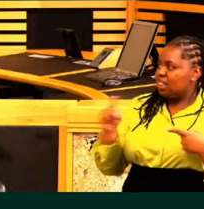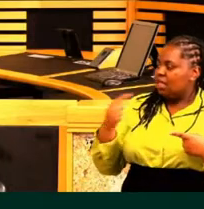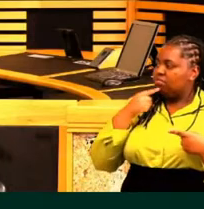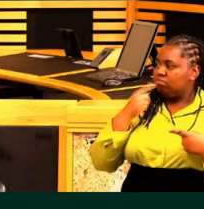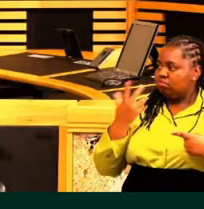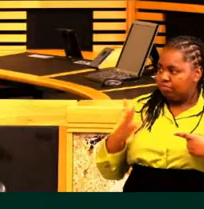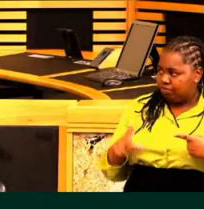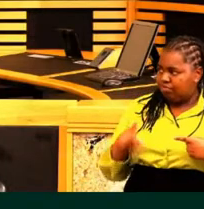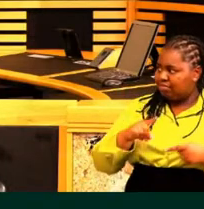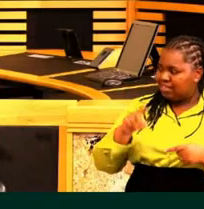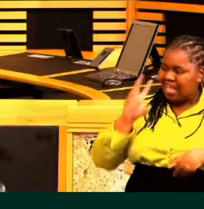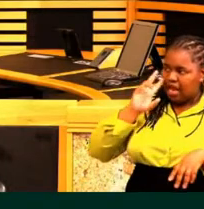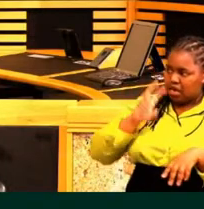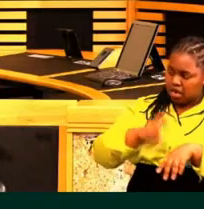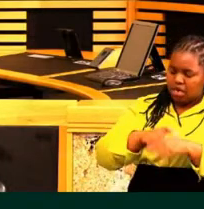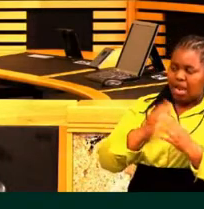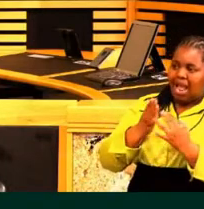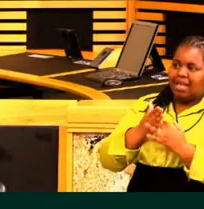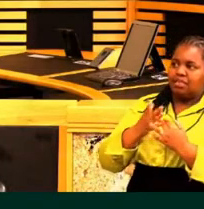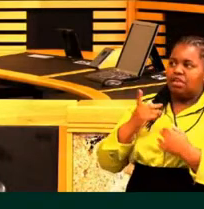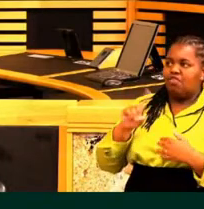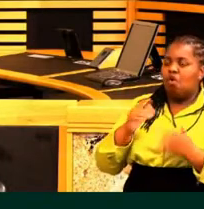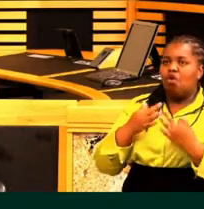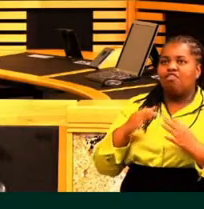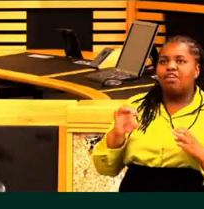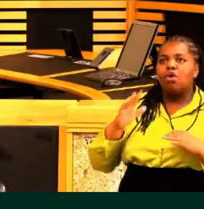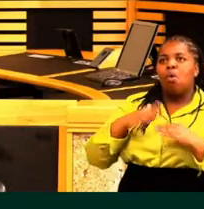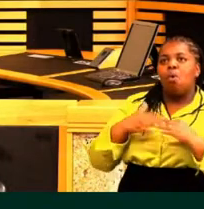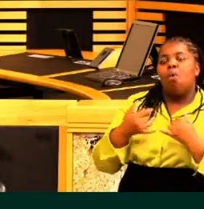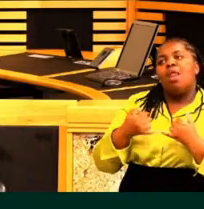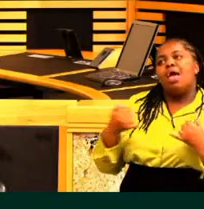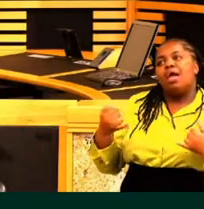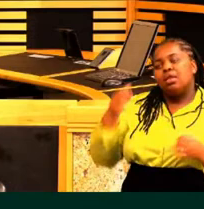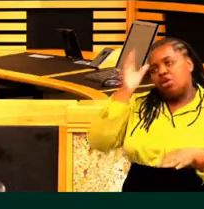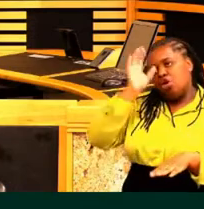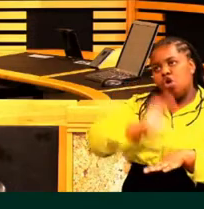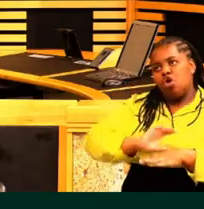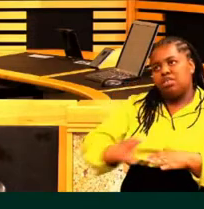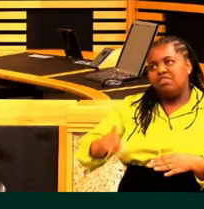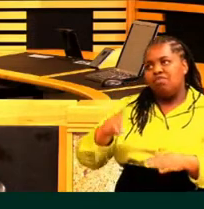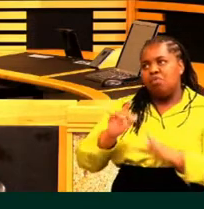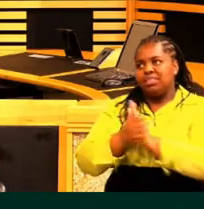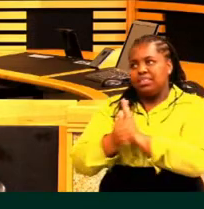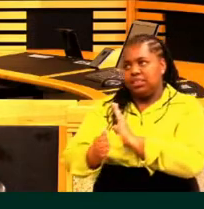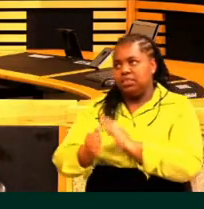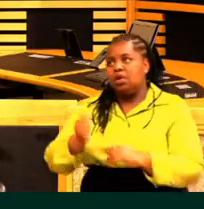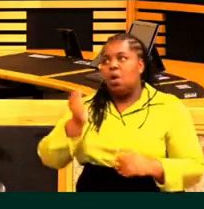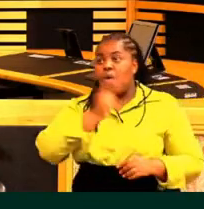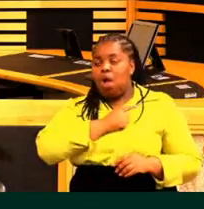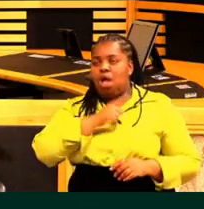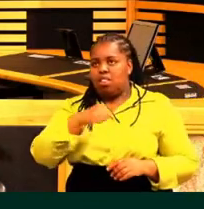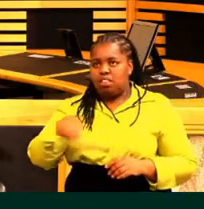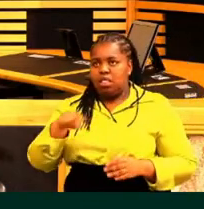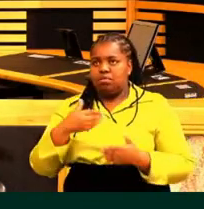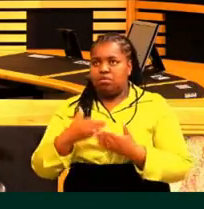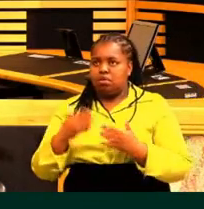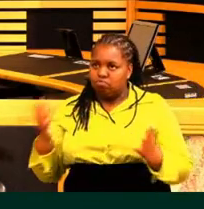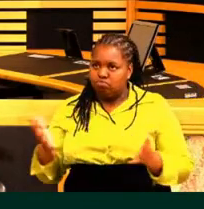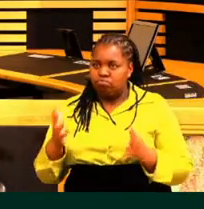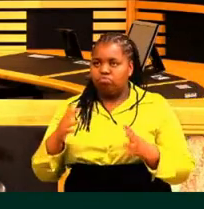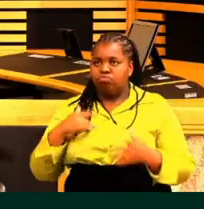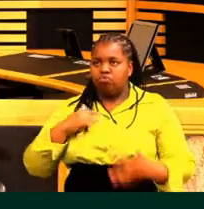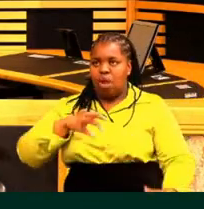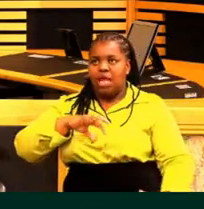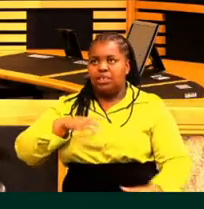that they need access to free online courses for scale scare skills so that they can be equipped to adapt